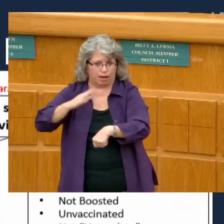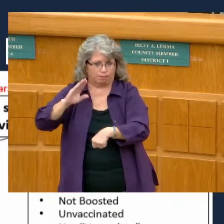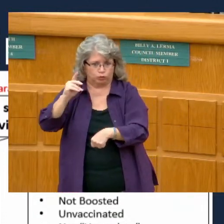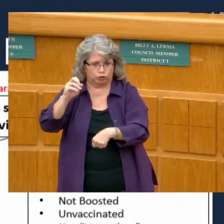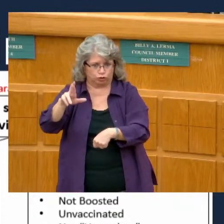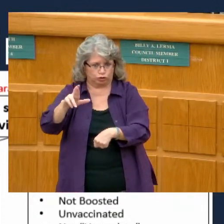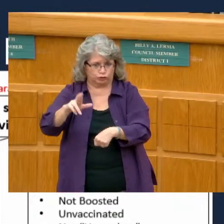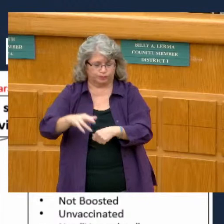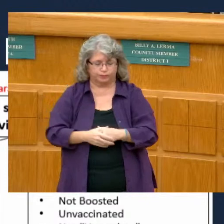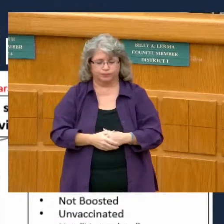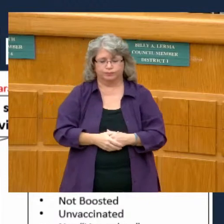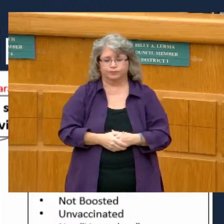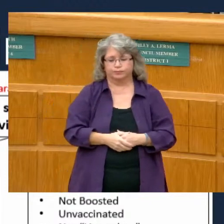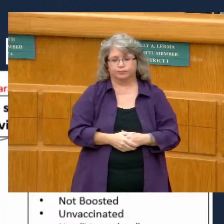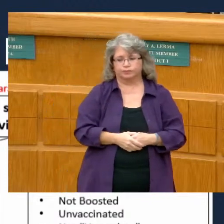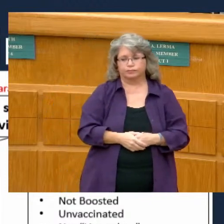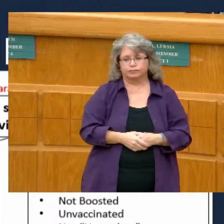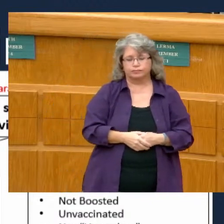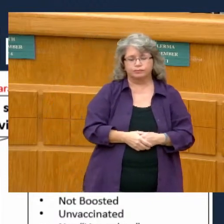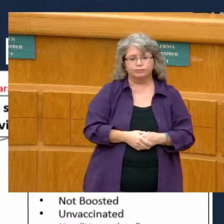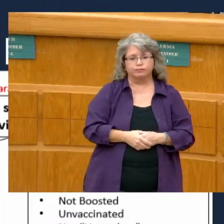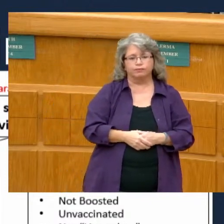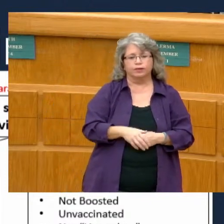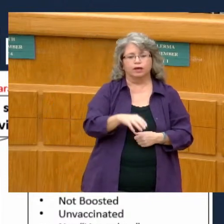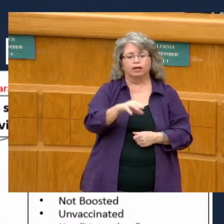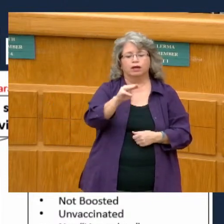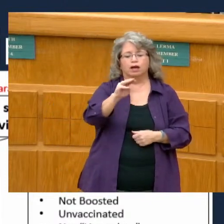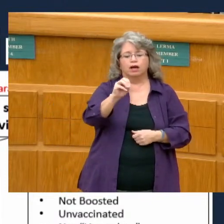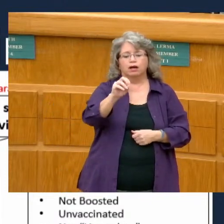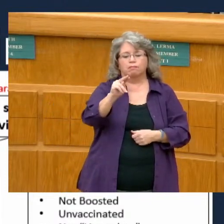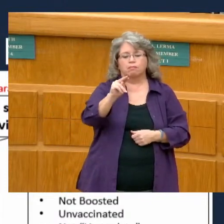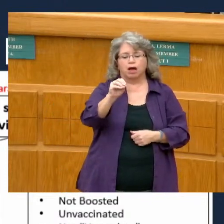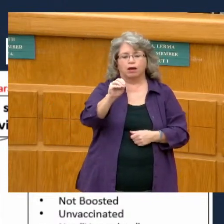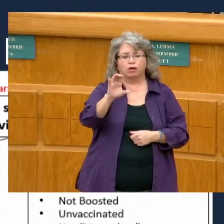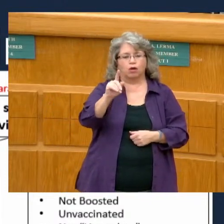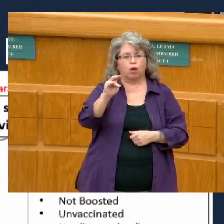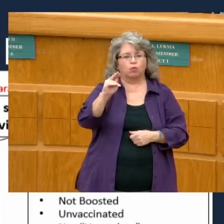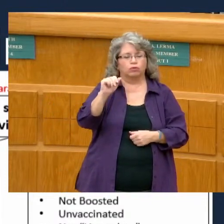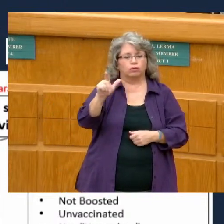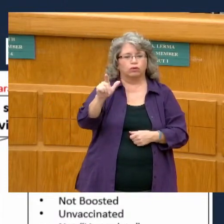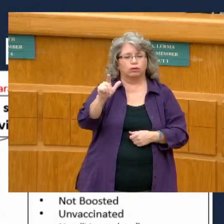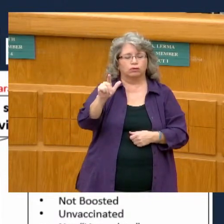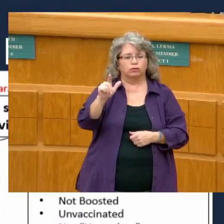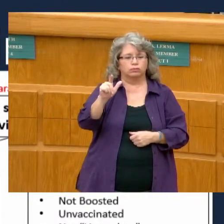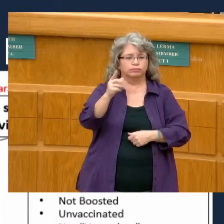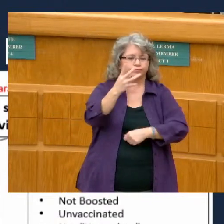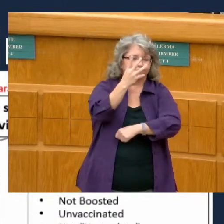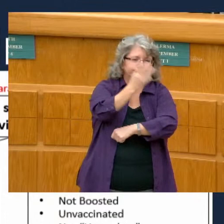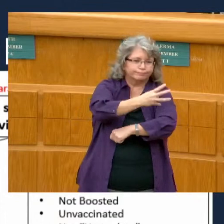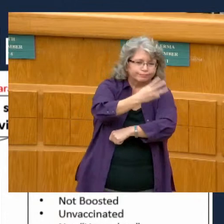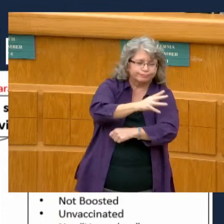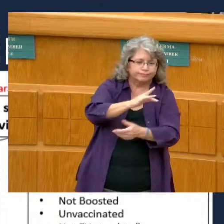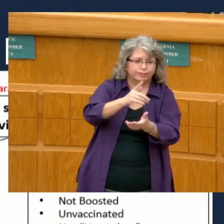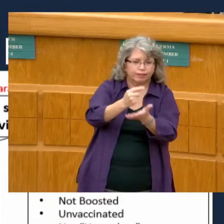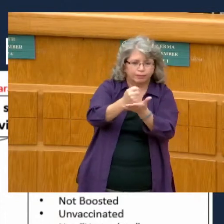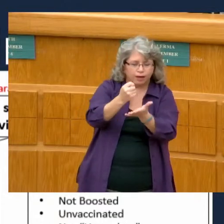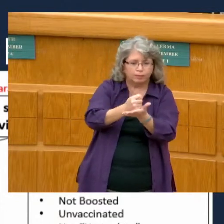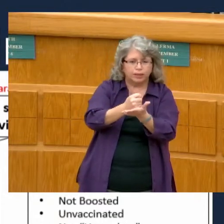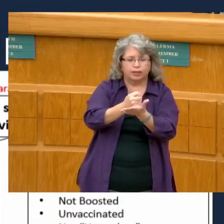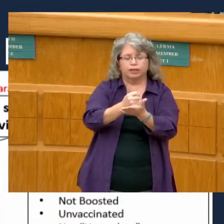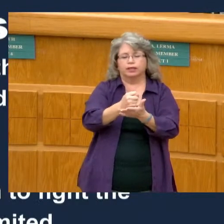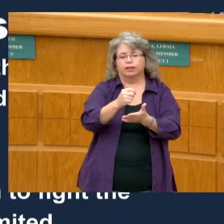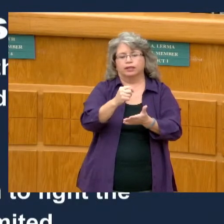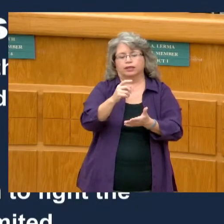The monoclonal antibodies, we all know that Regeneron, we use that for the Delta variant. It does not work for the Omicron